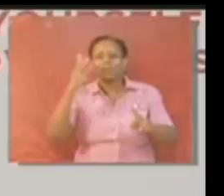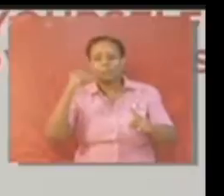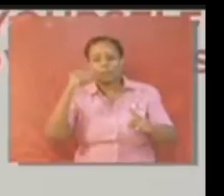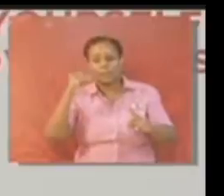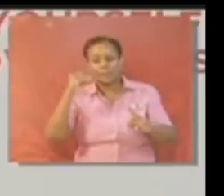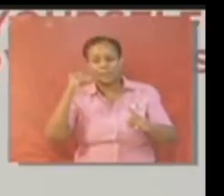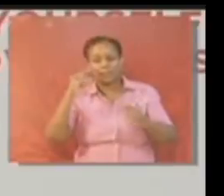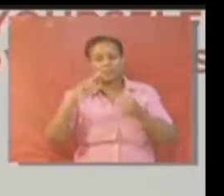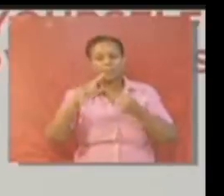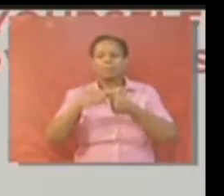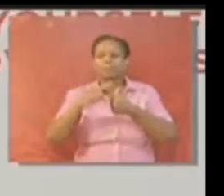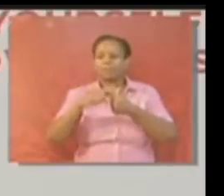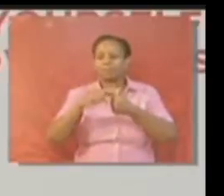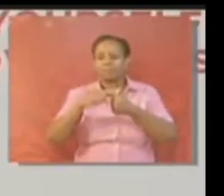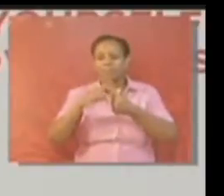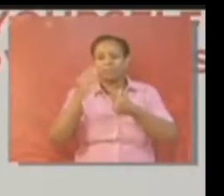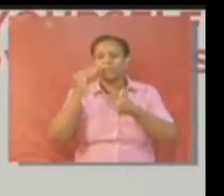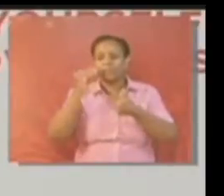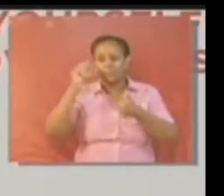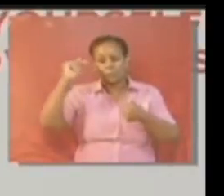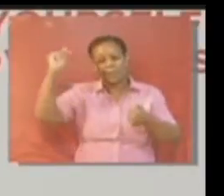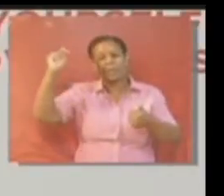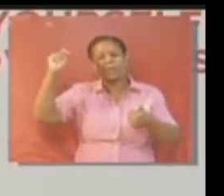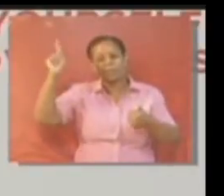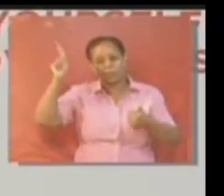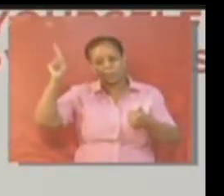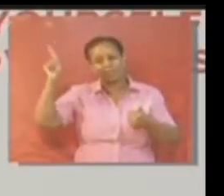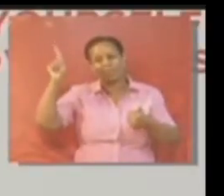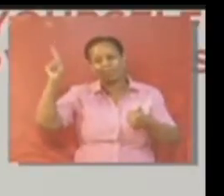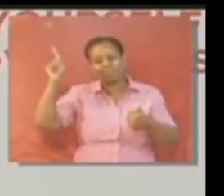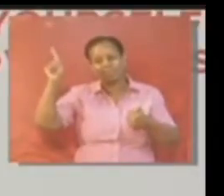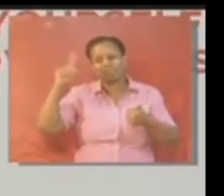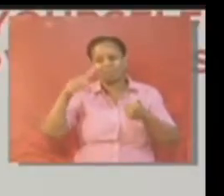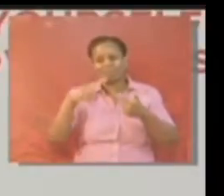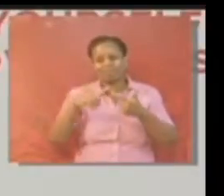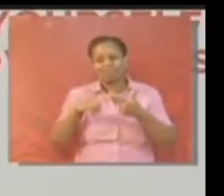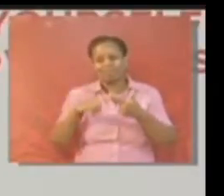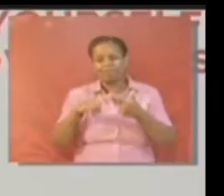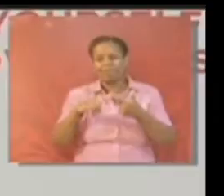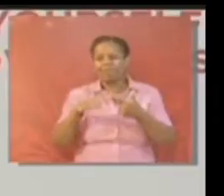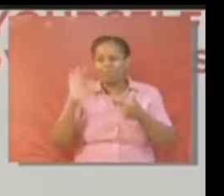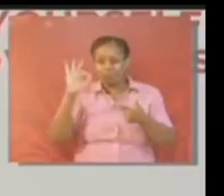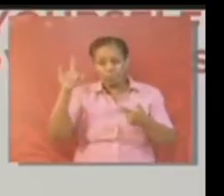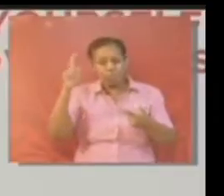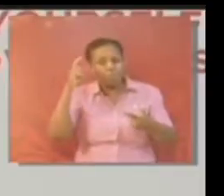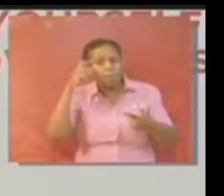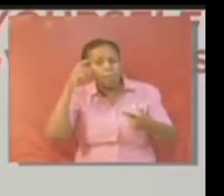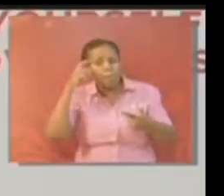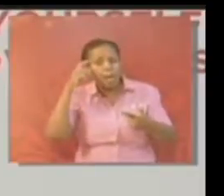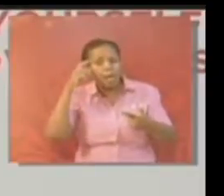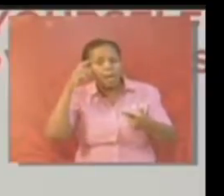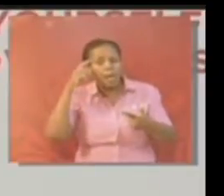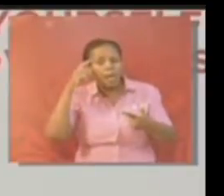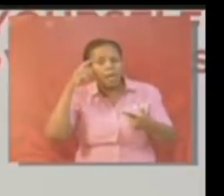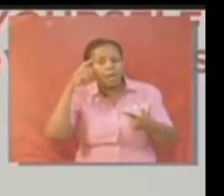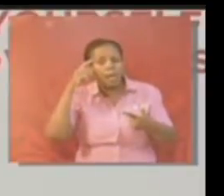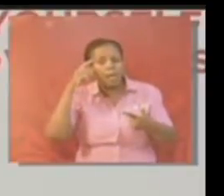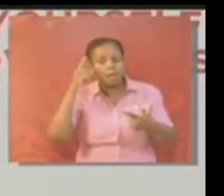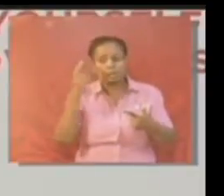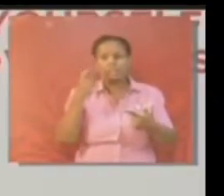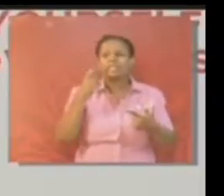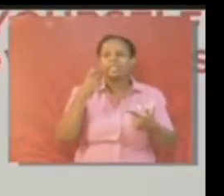the experience in Tobago. And if you would remember, I did play a video clip on